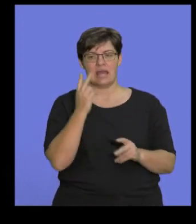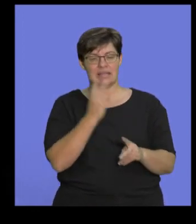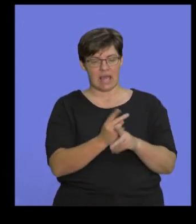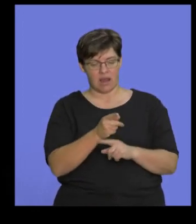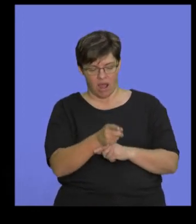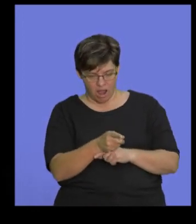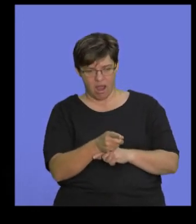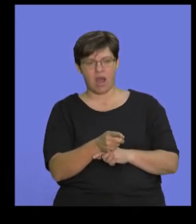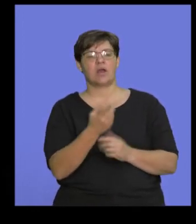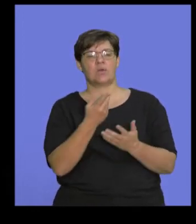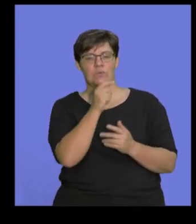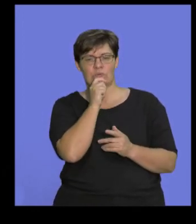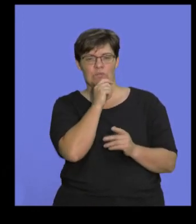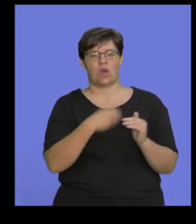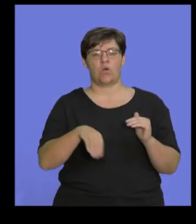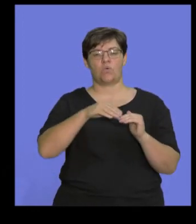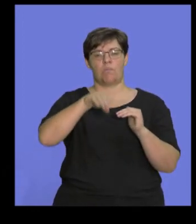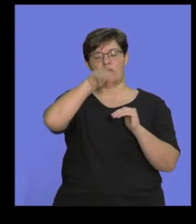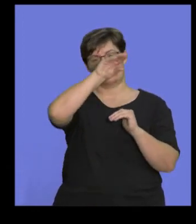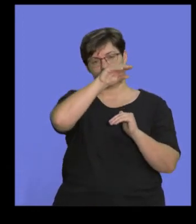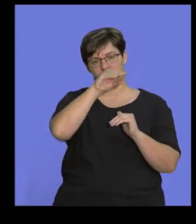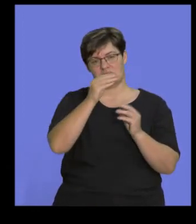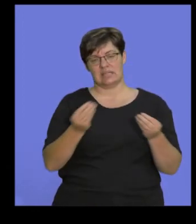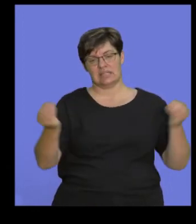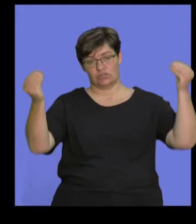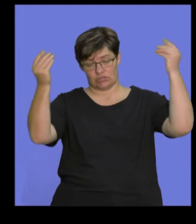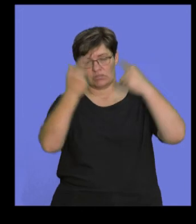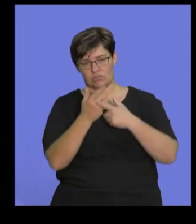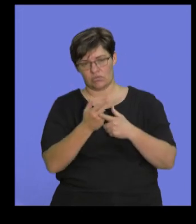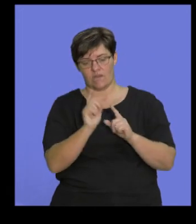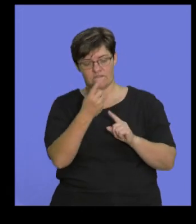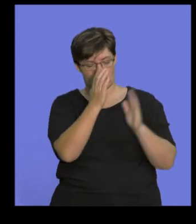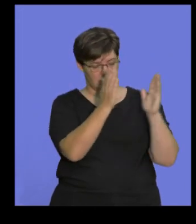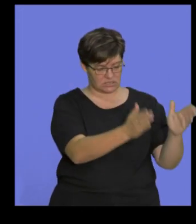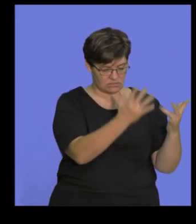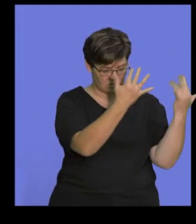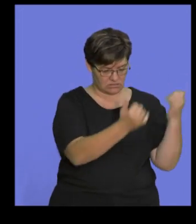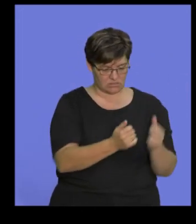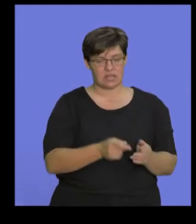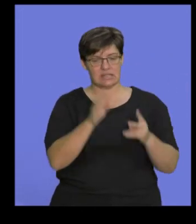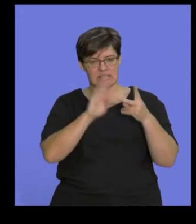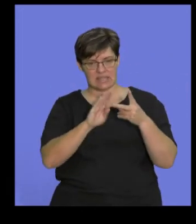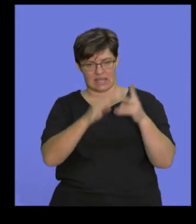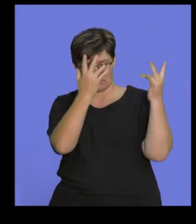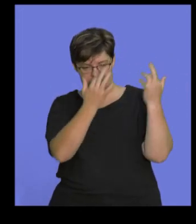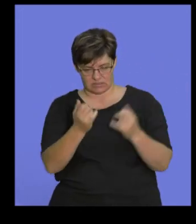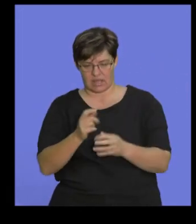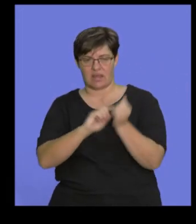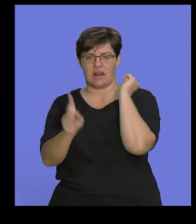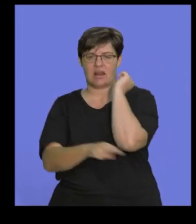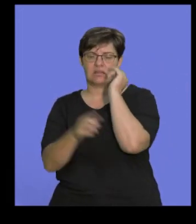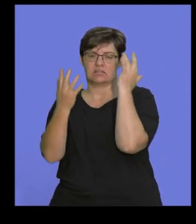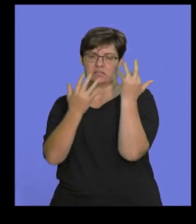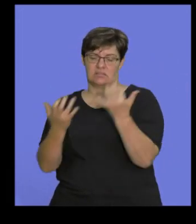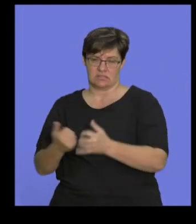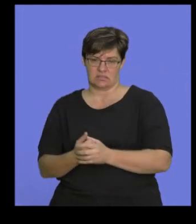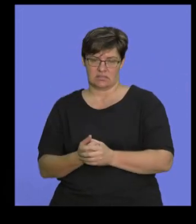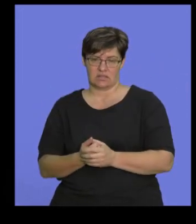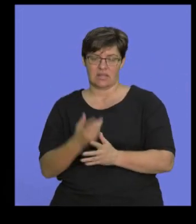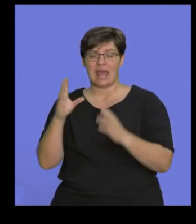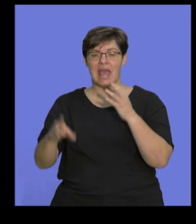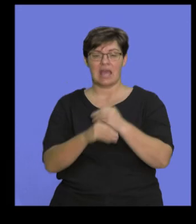use compound interest formula to find the first portion, second portion, and the last portion. And then add all